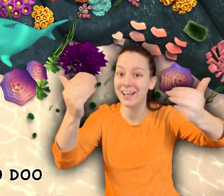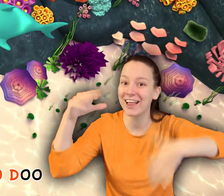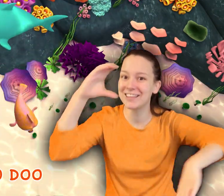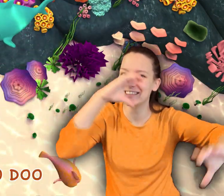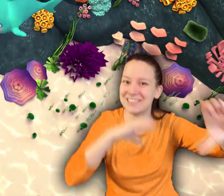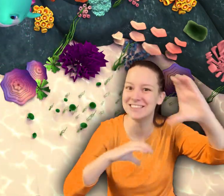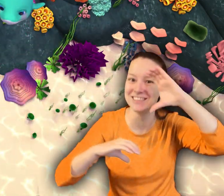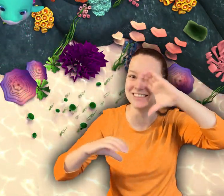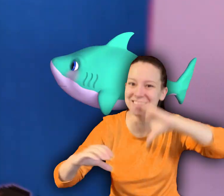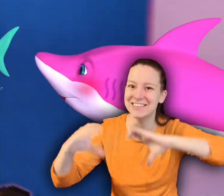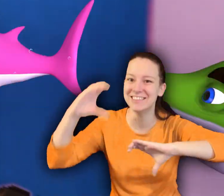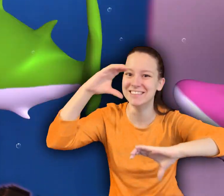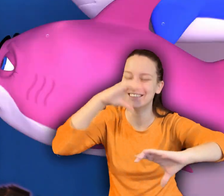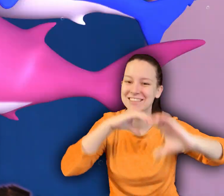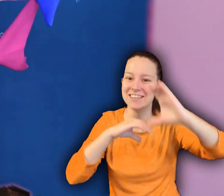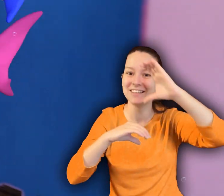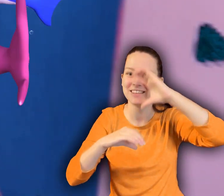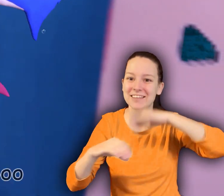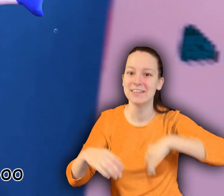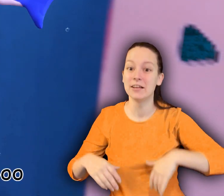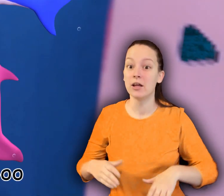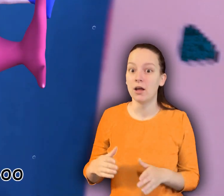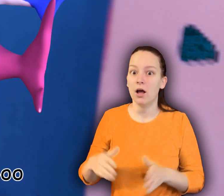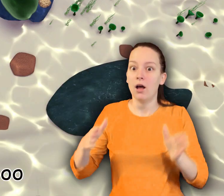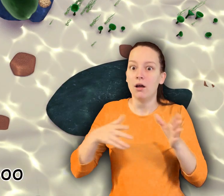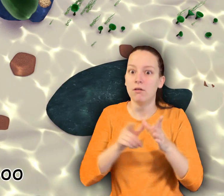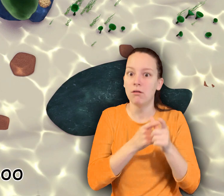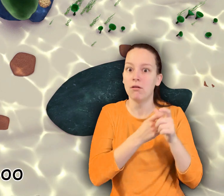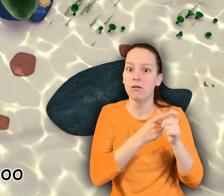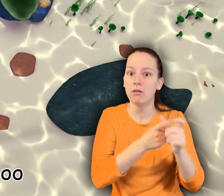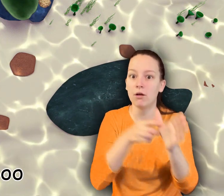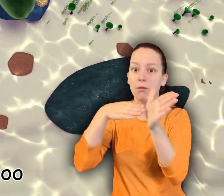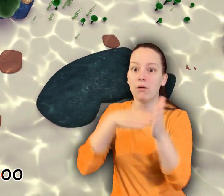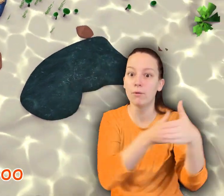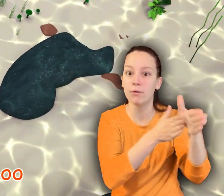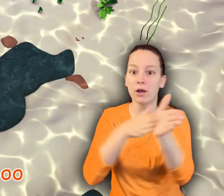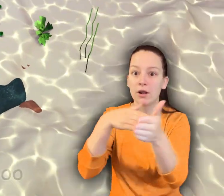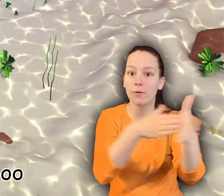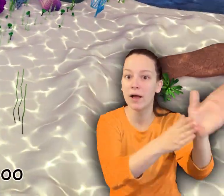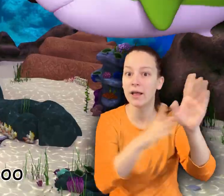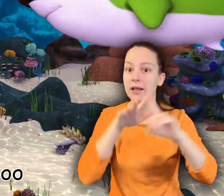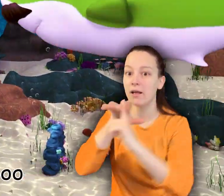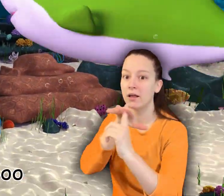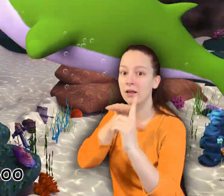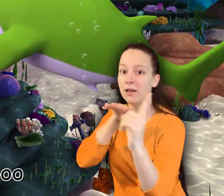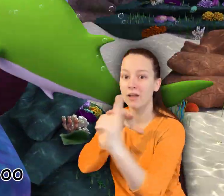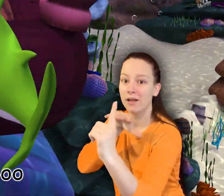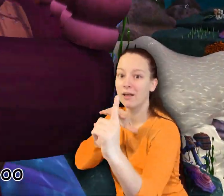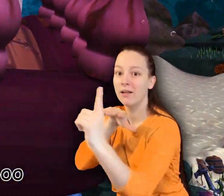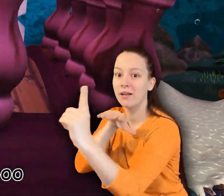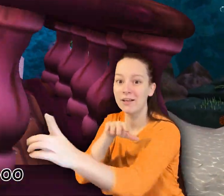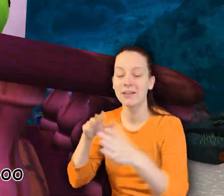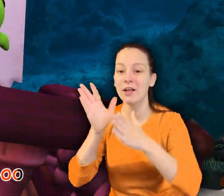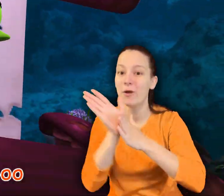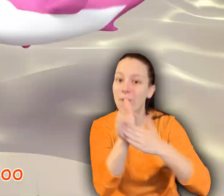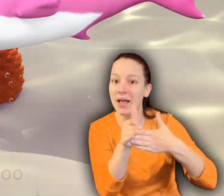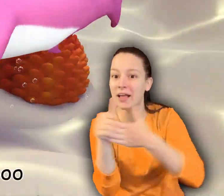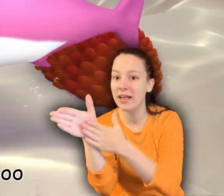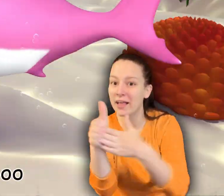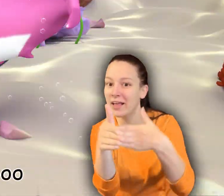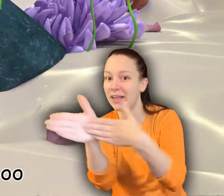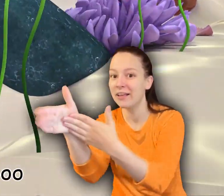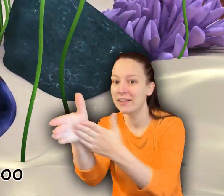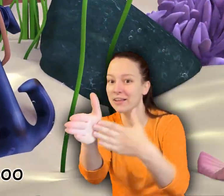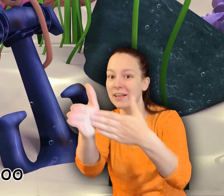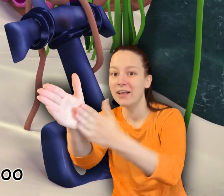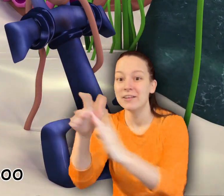do do do do do let's go hunt run away run away do run